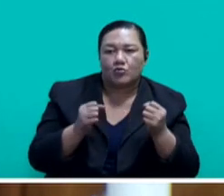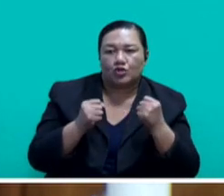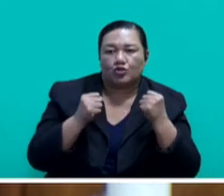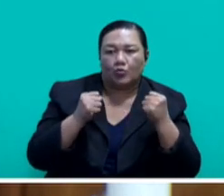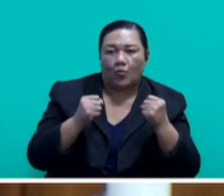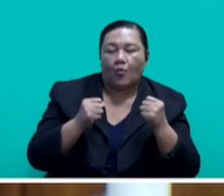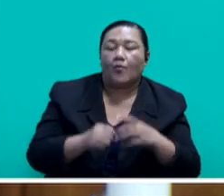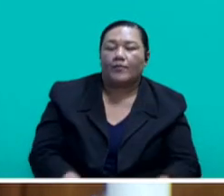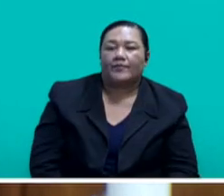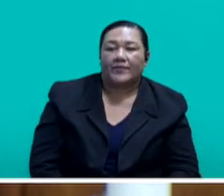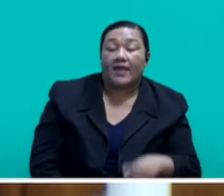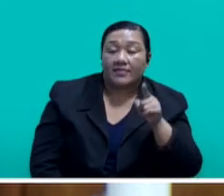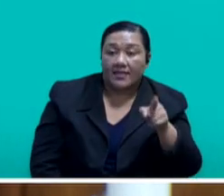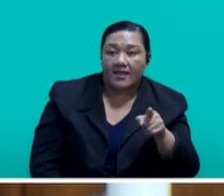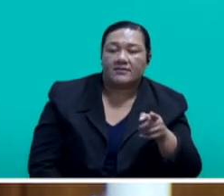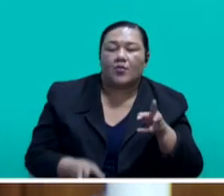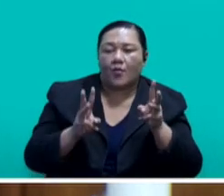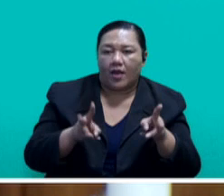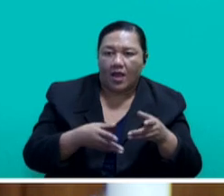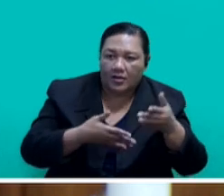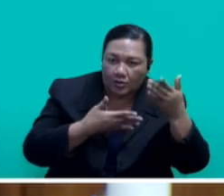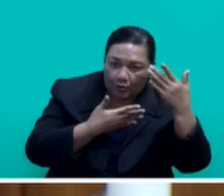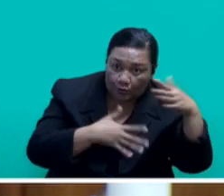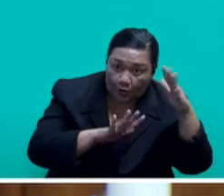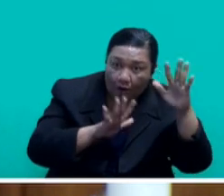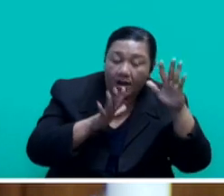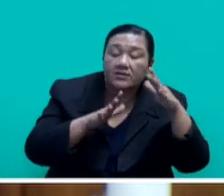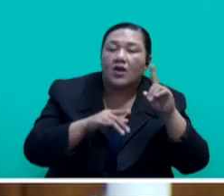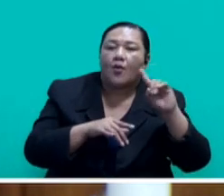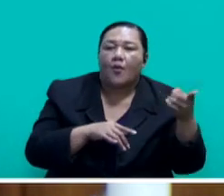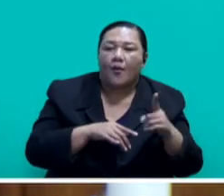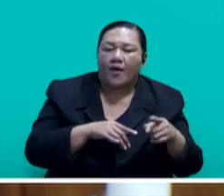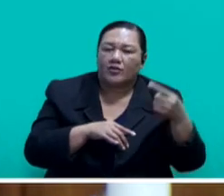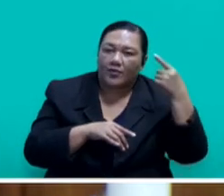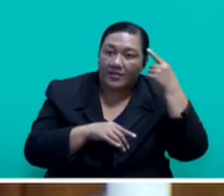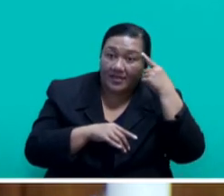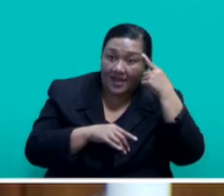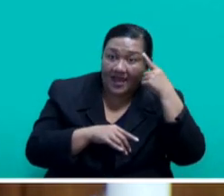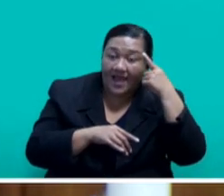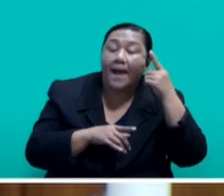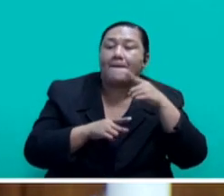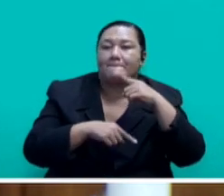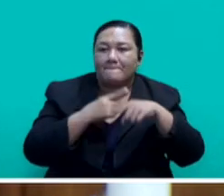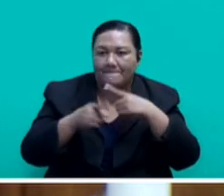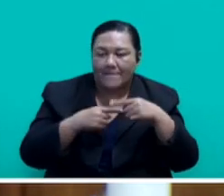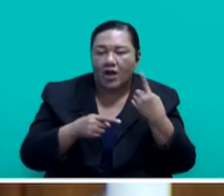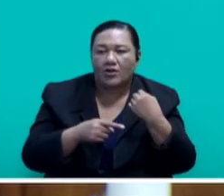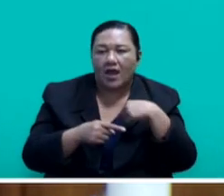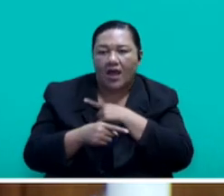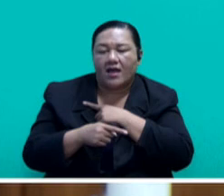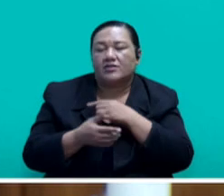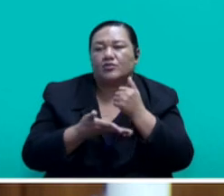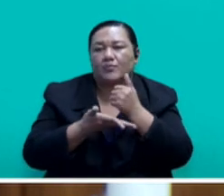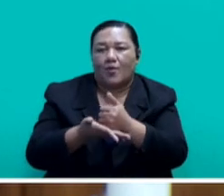wish to acknowledge the Honourable Minister and his team for their kind consideration in providing the necessary funding to support our